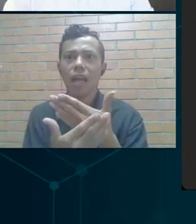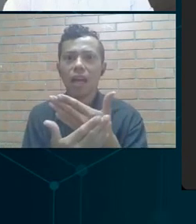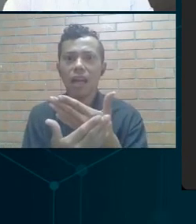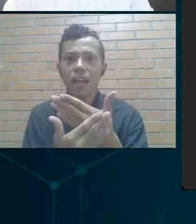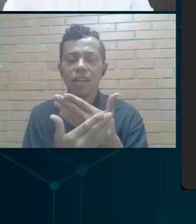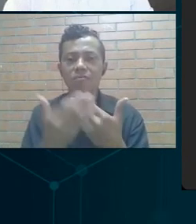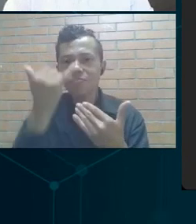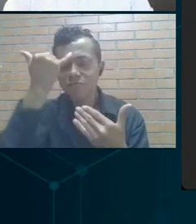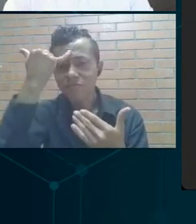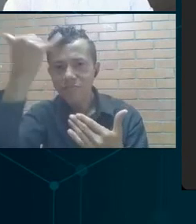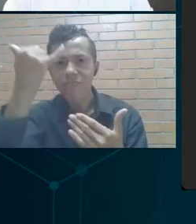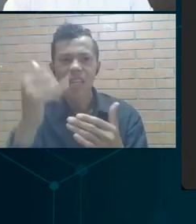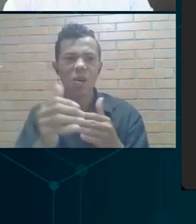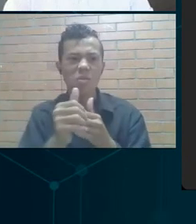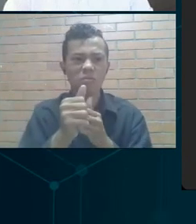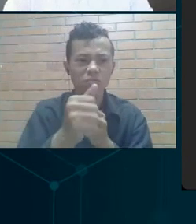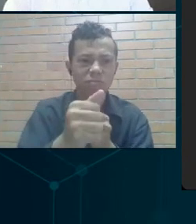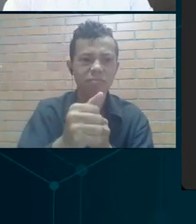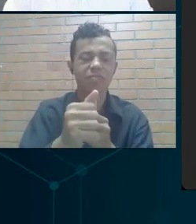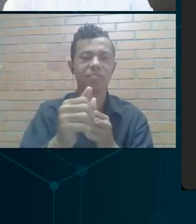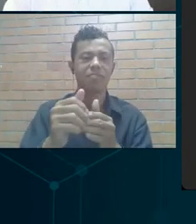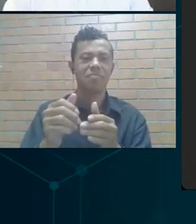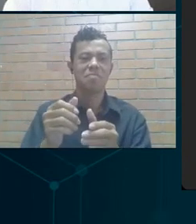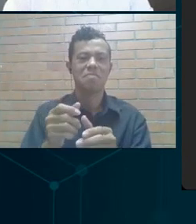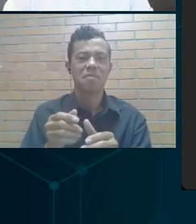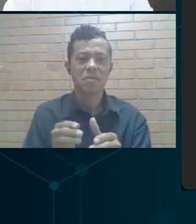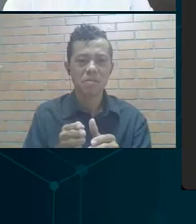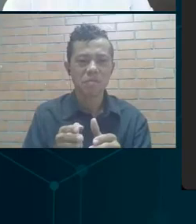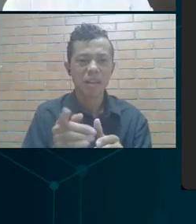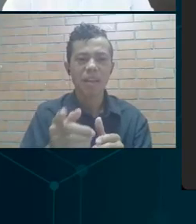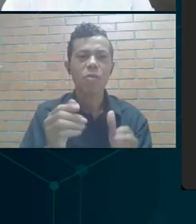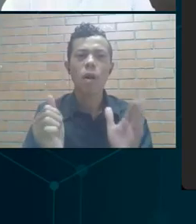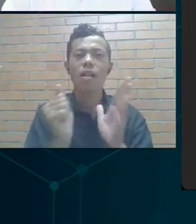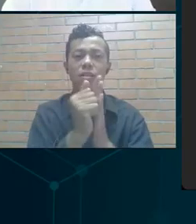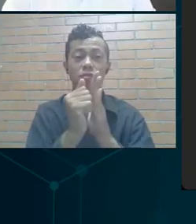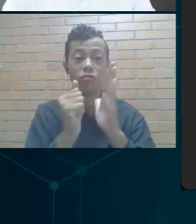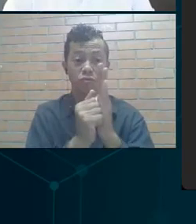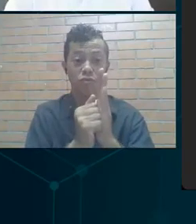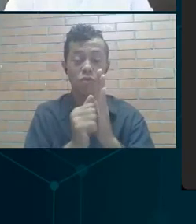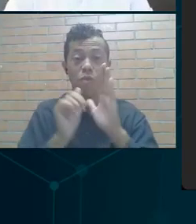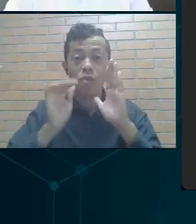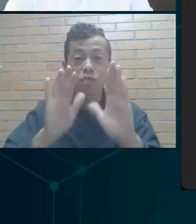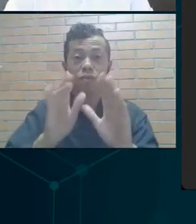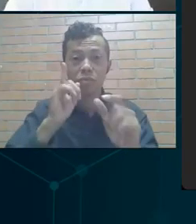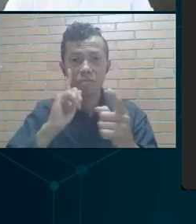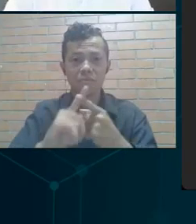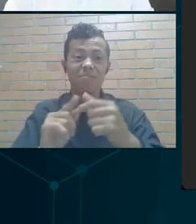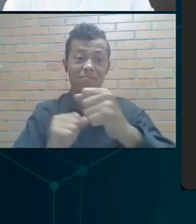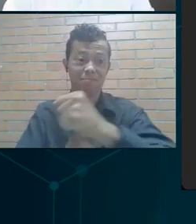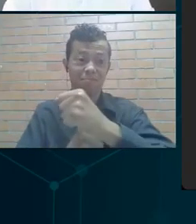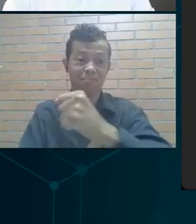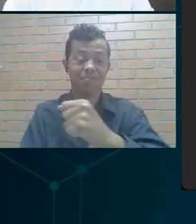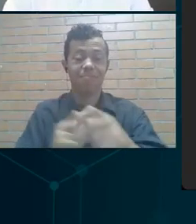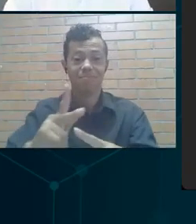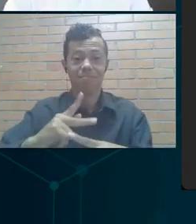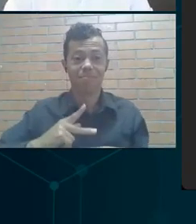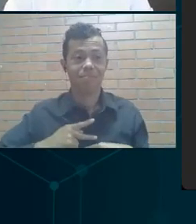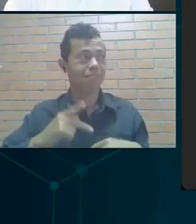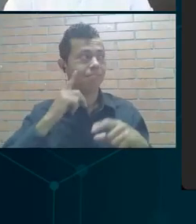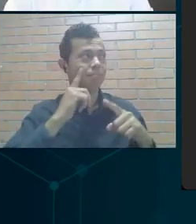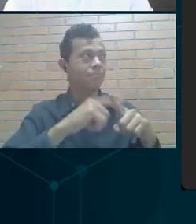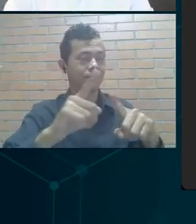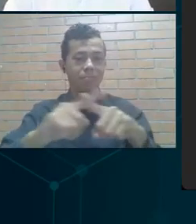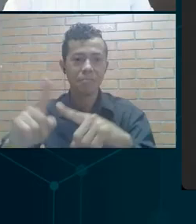delivering software was proprietary software. That means software from vendors like Microsoft, databases from places